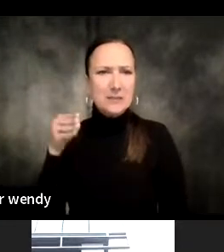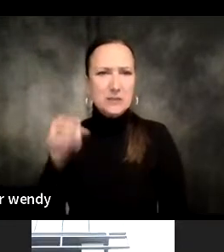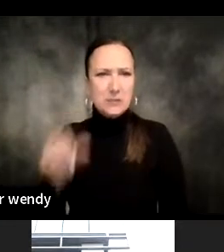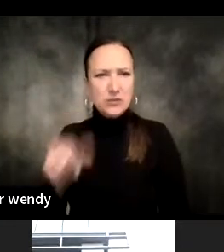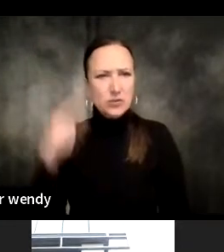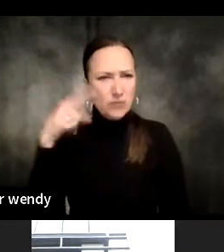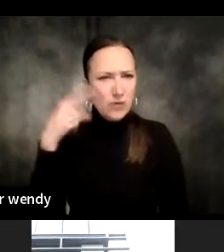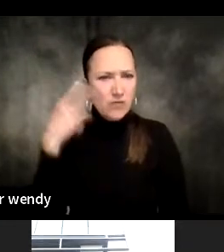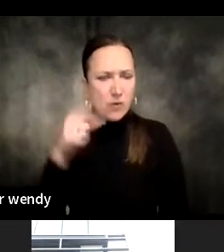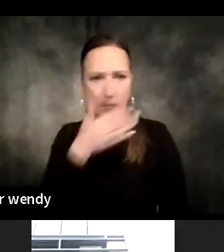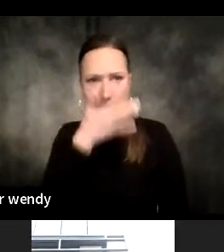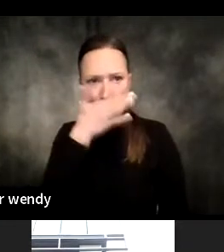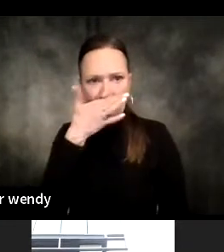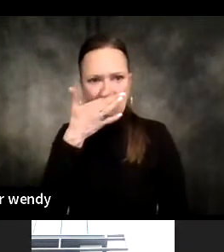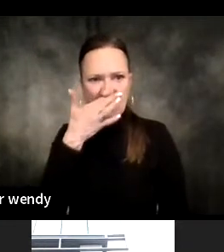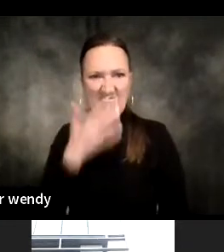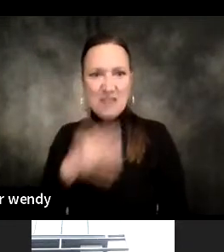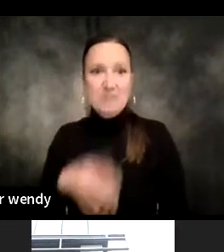for?